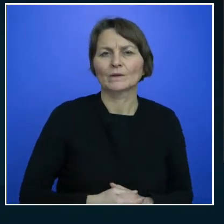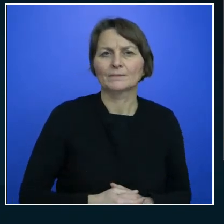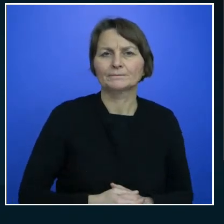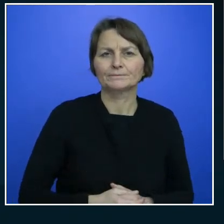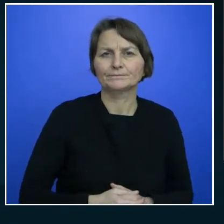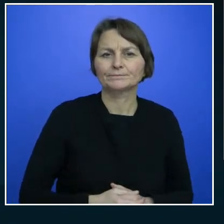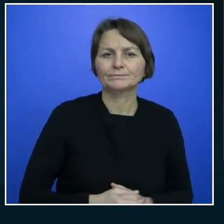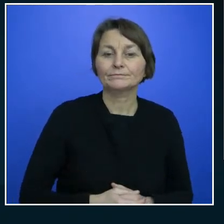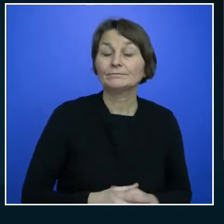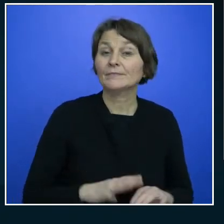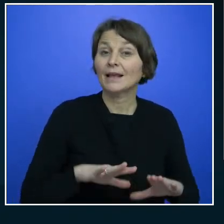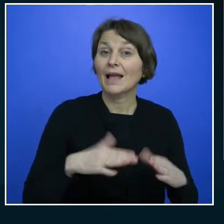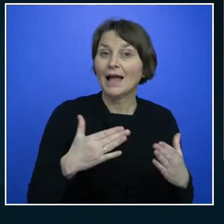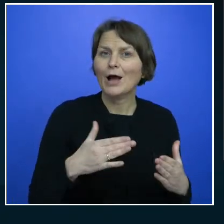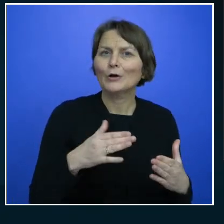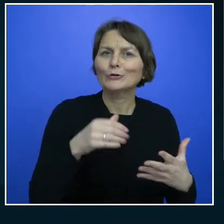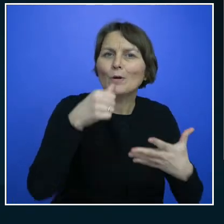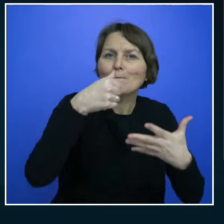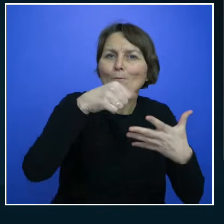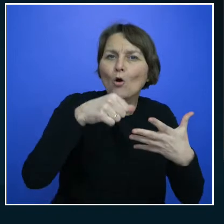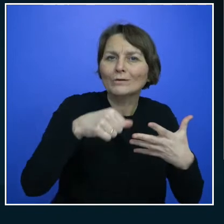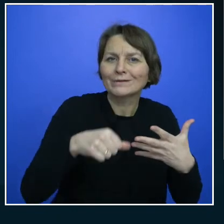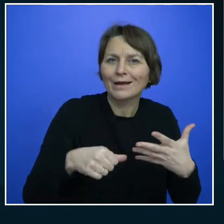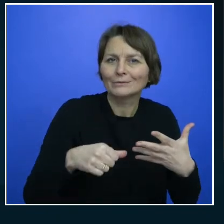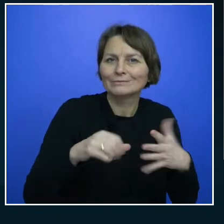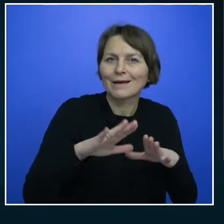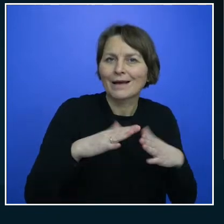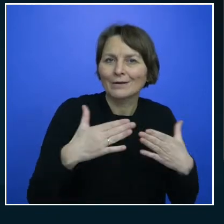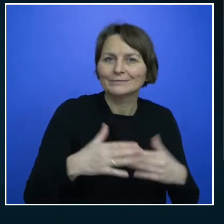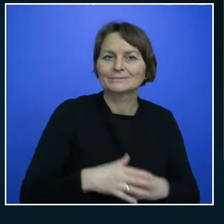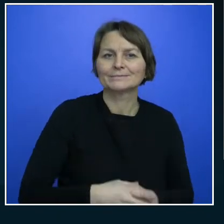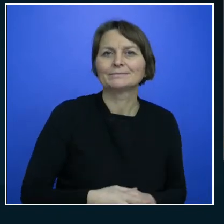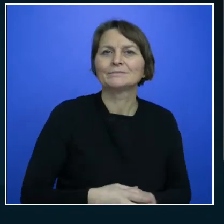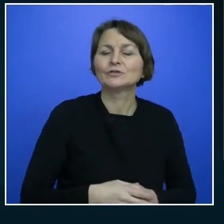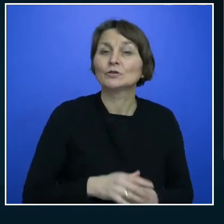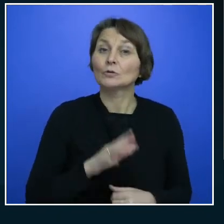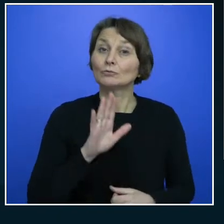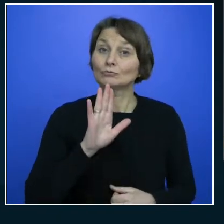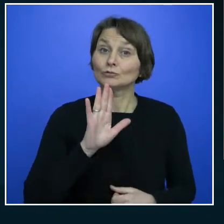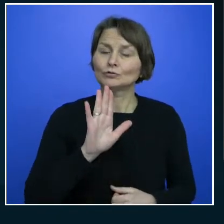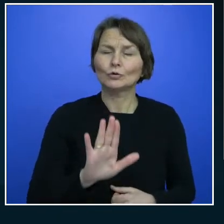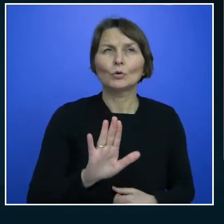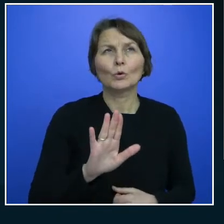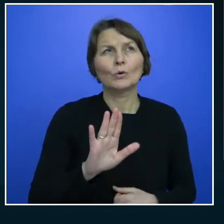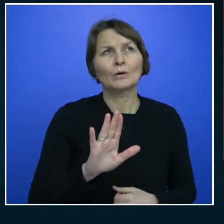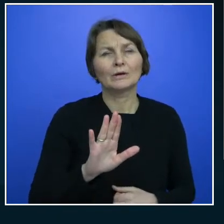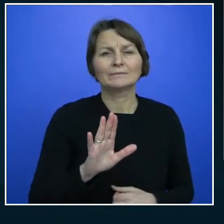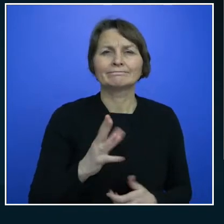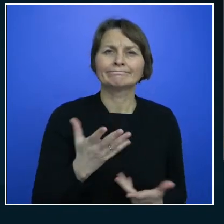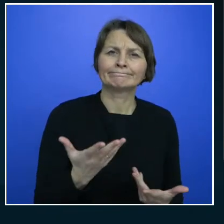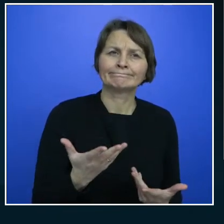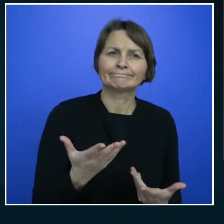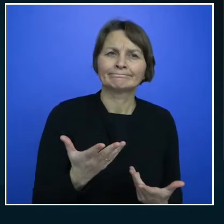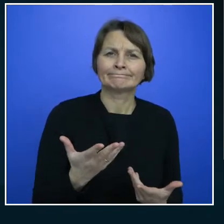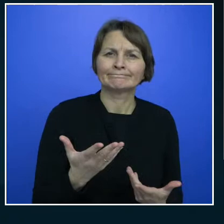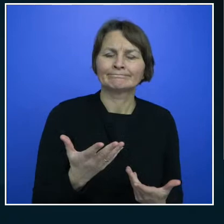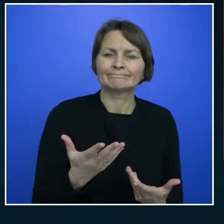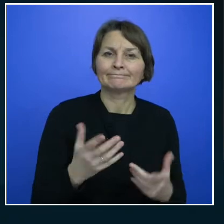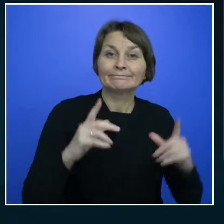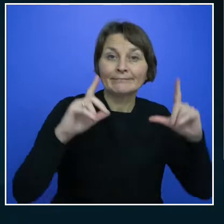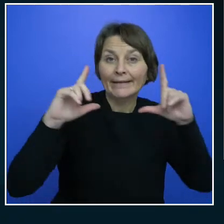markdown code, so you use for your images, how they show up. And